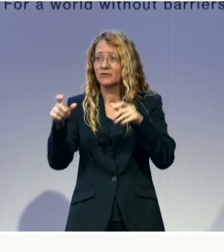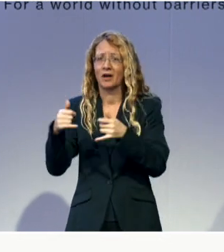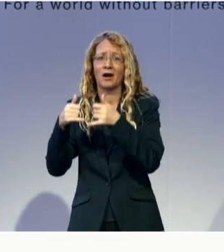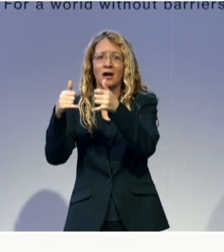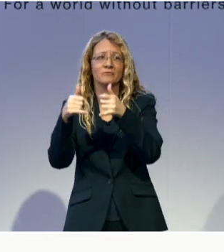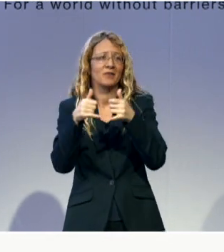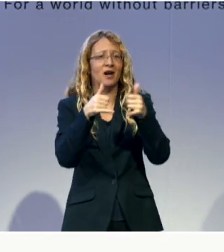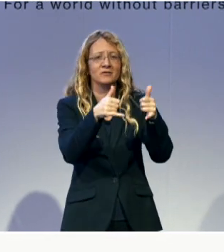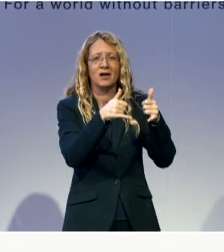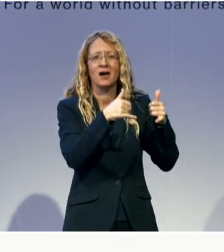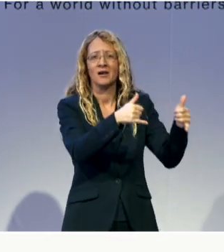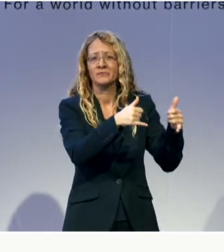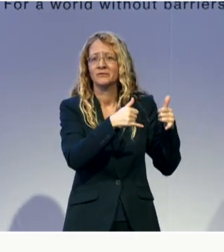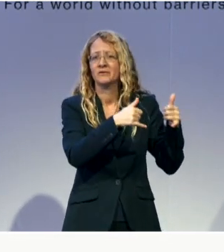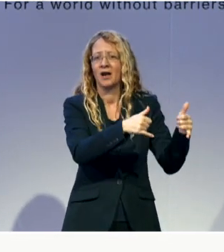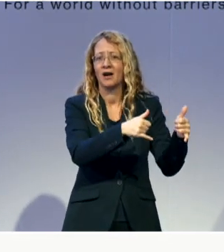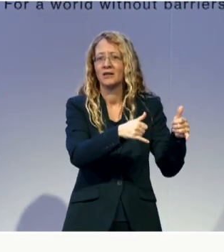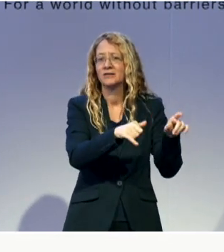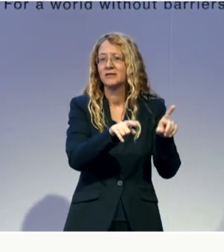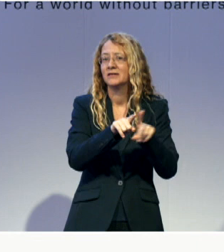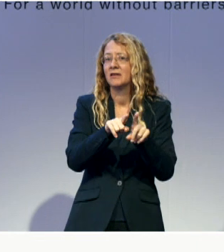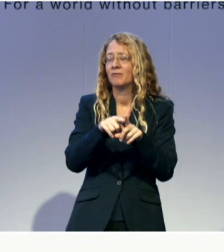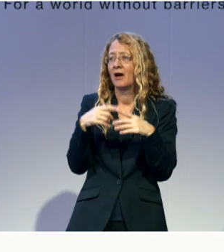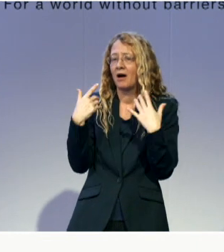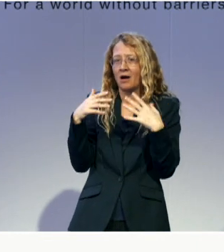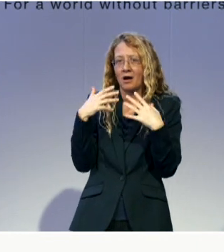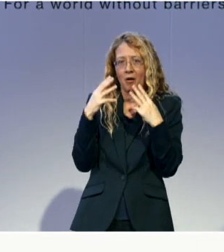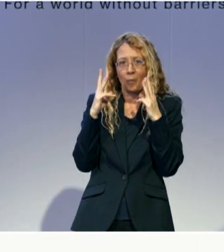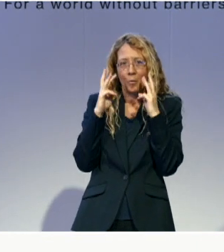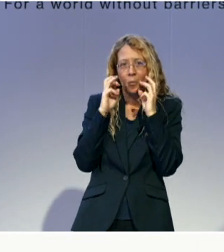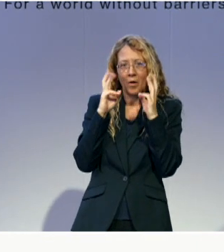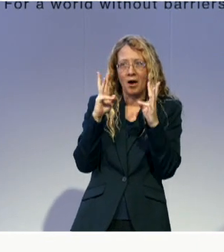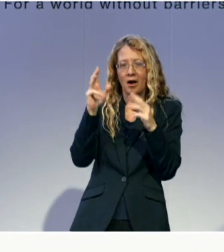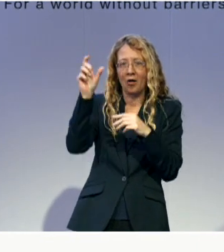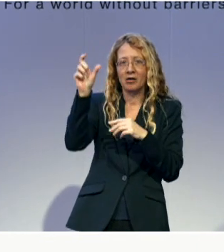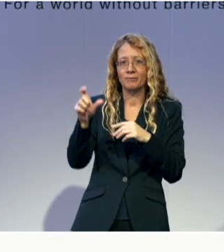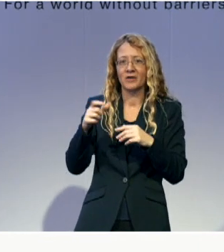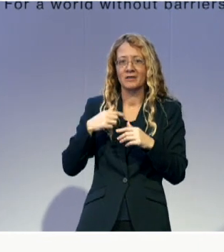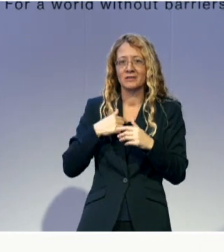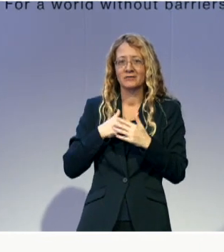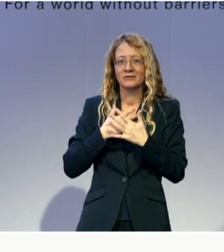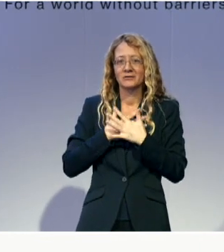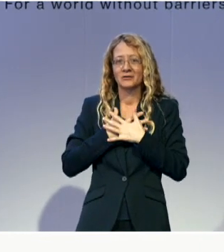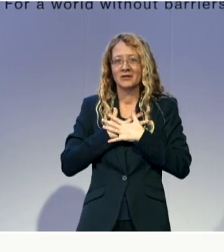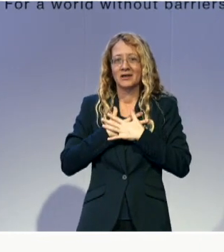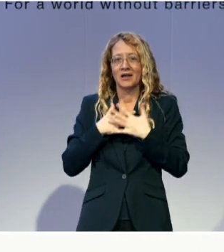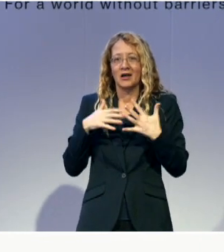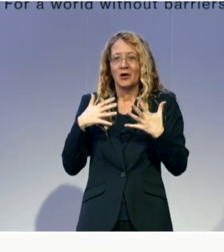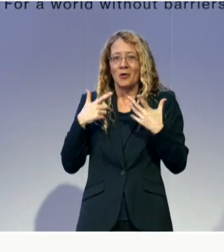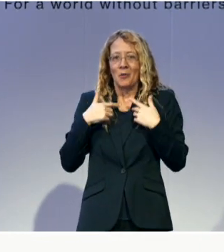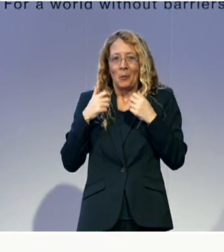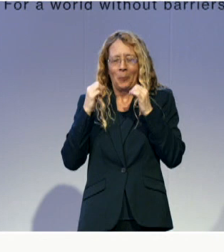the legend of a person and someone who I admire more than I could ever put into